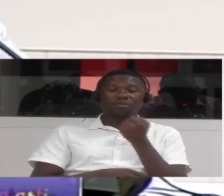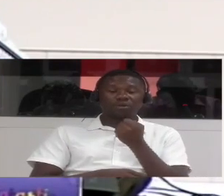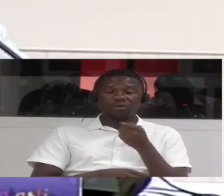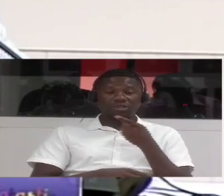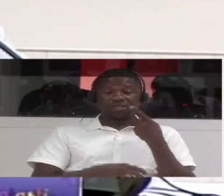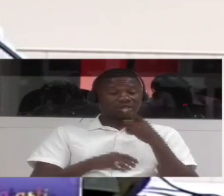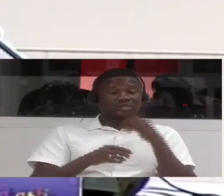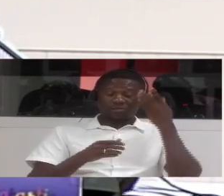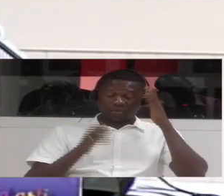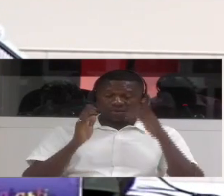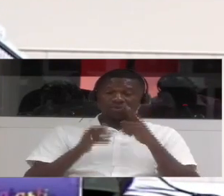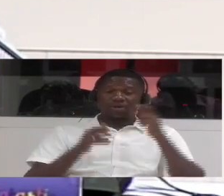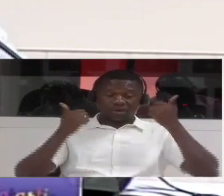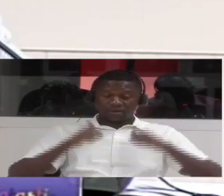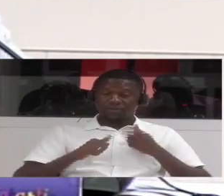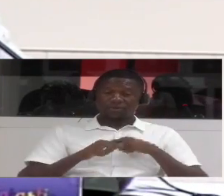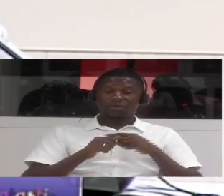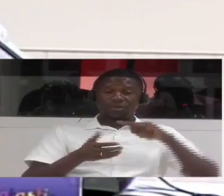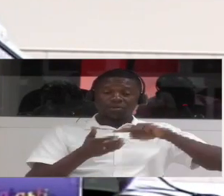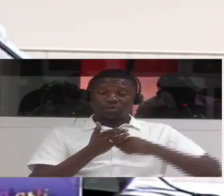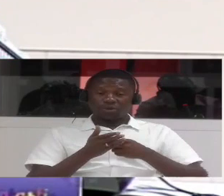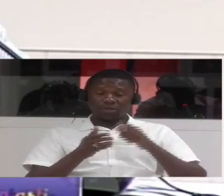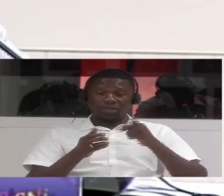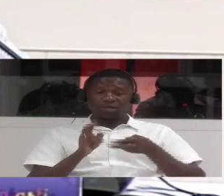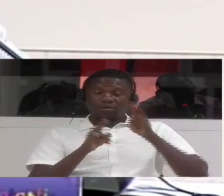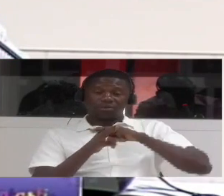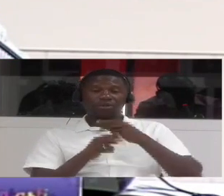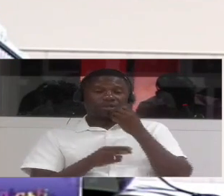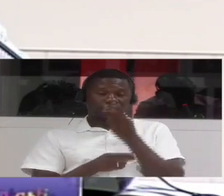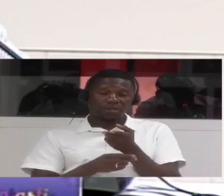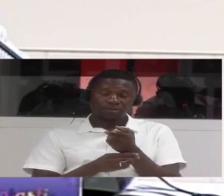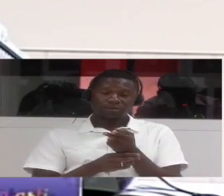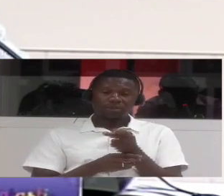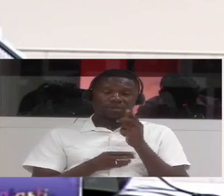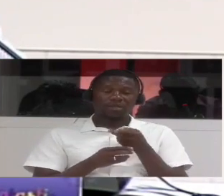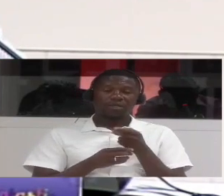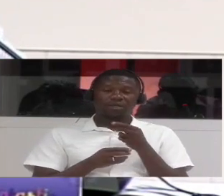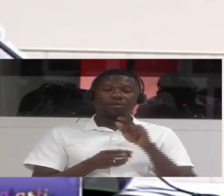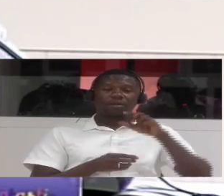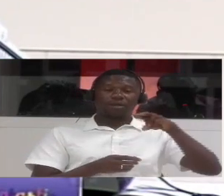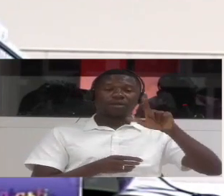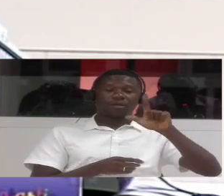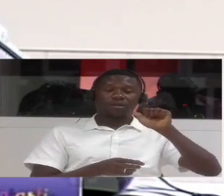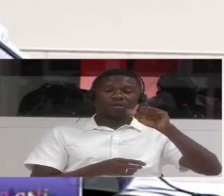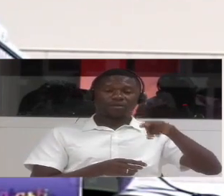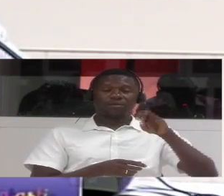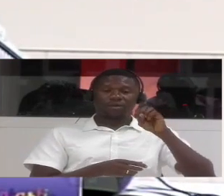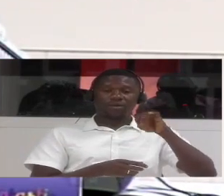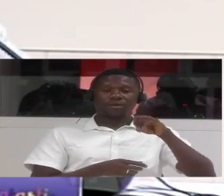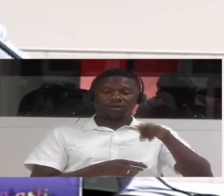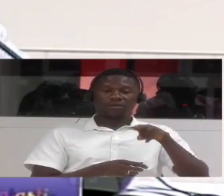this particular case, what happened was that The Point reported that Mr. Lamin Sanyang, that